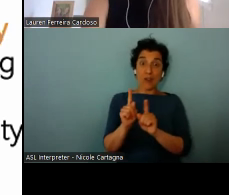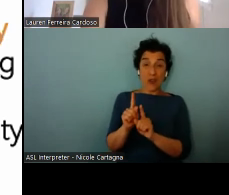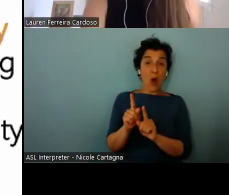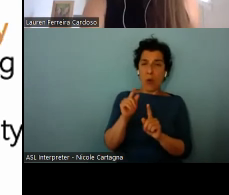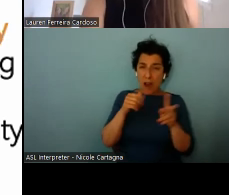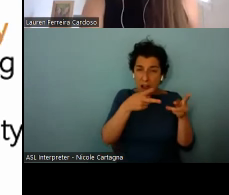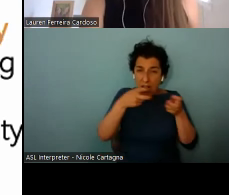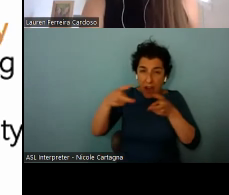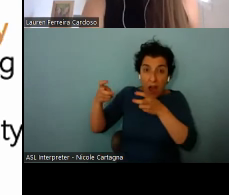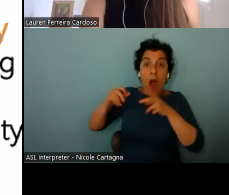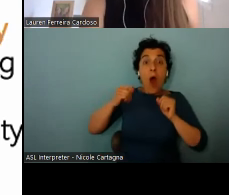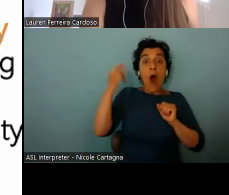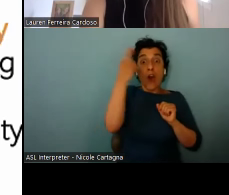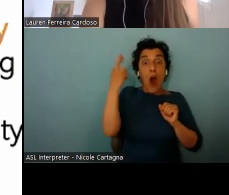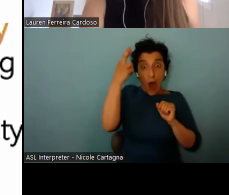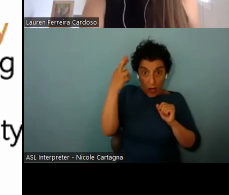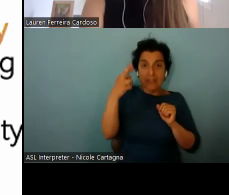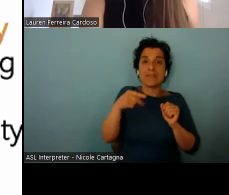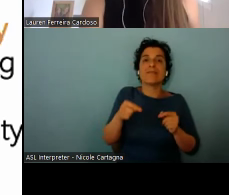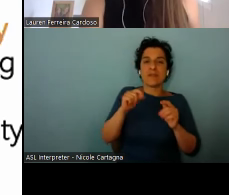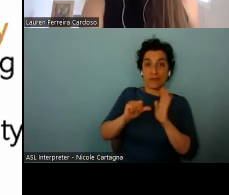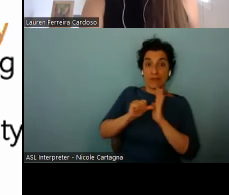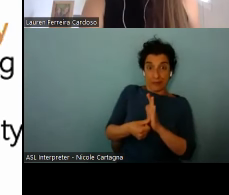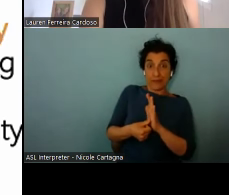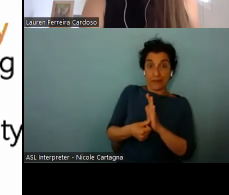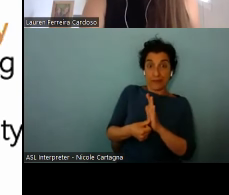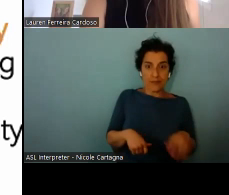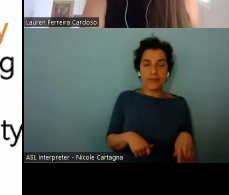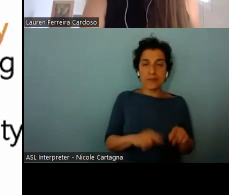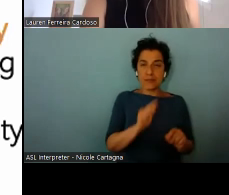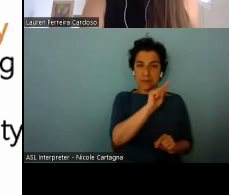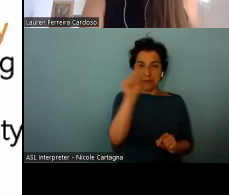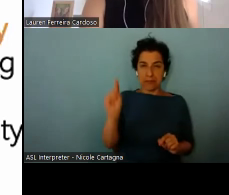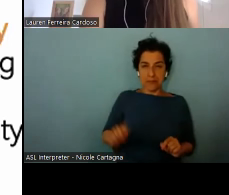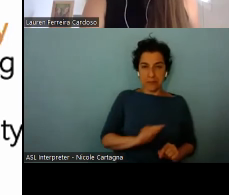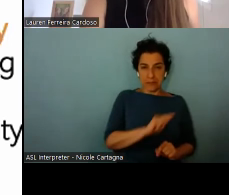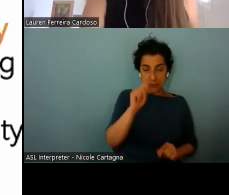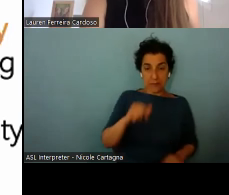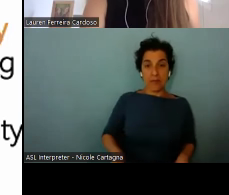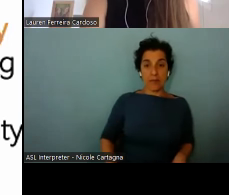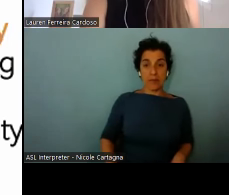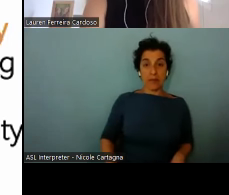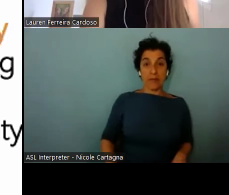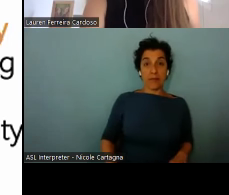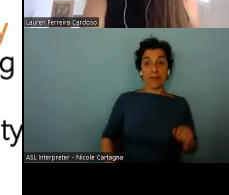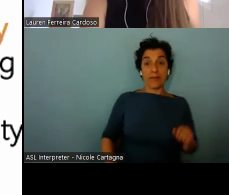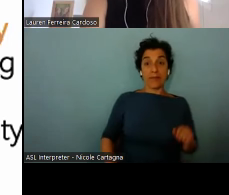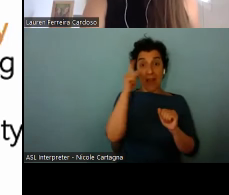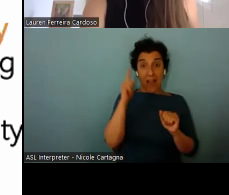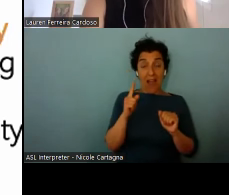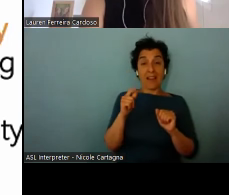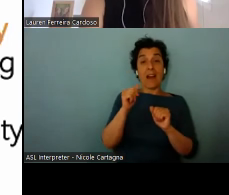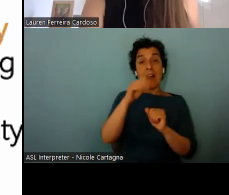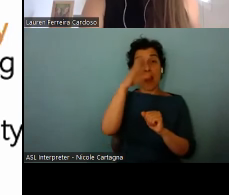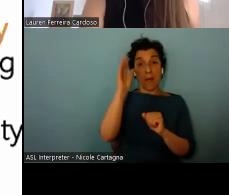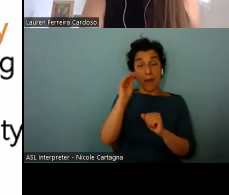root causes. And so I'm just going to highlight a couple of them. So for instance, one of the things we found was that Black and American Indian or Alaskan Native